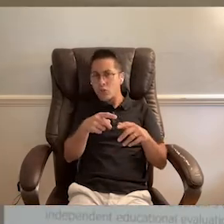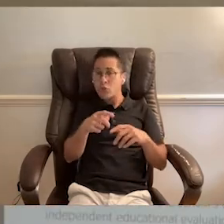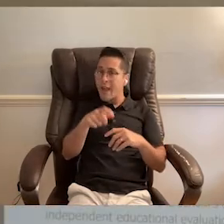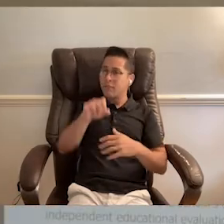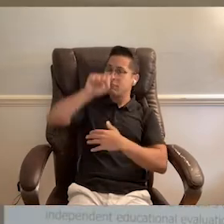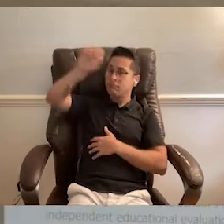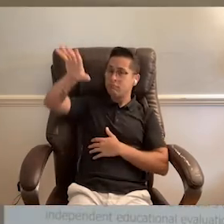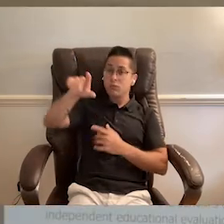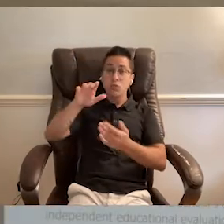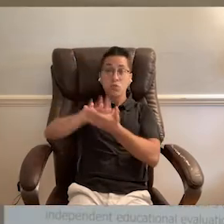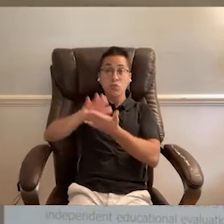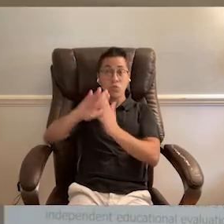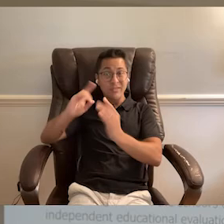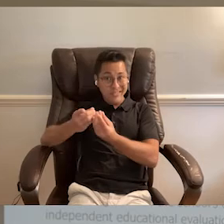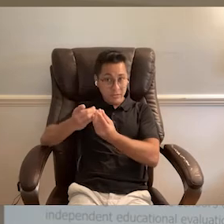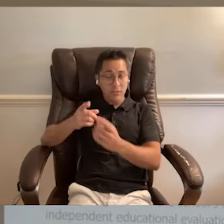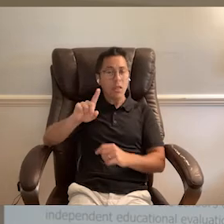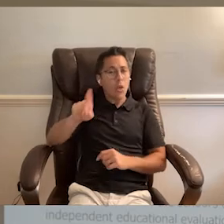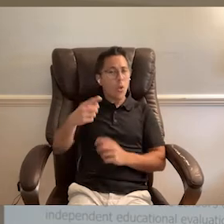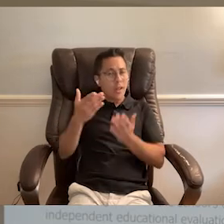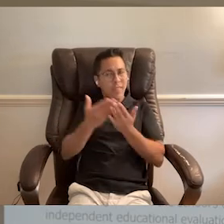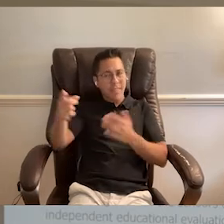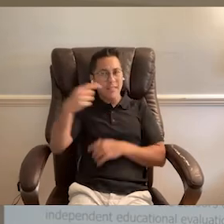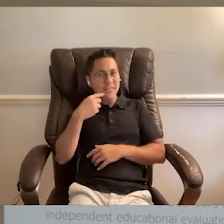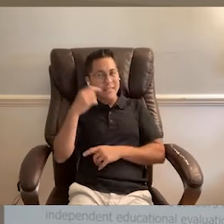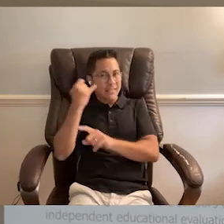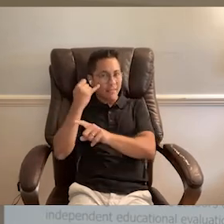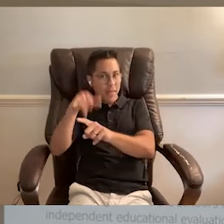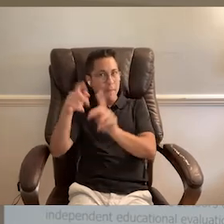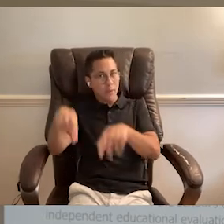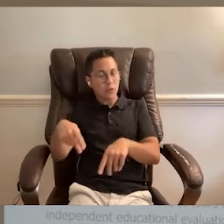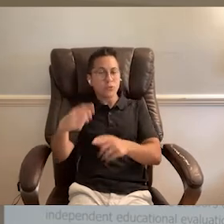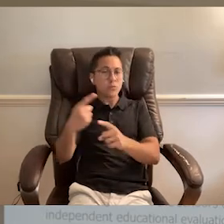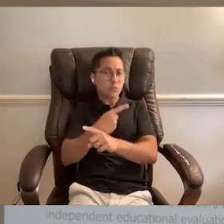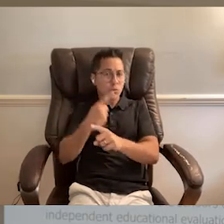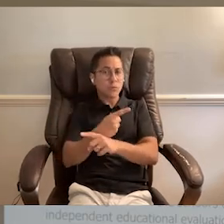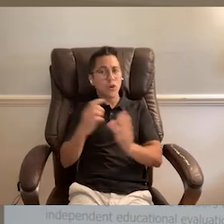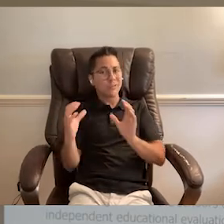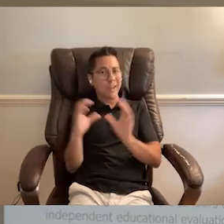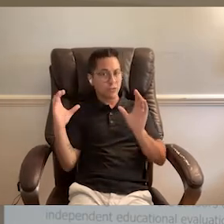The only thing they get to say is whether that person is appropriately credentialed. So they're going to look at, are they a